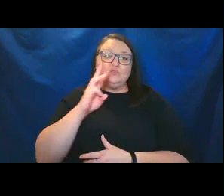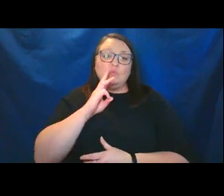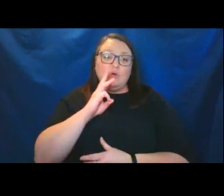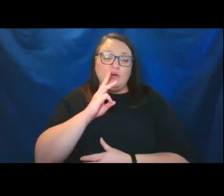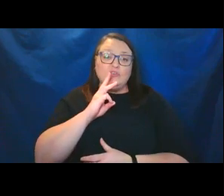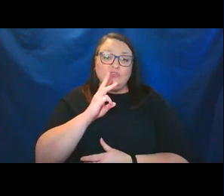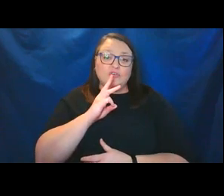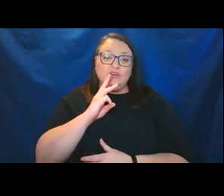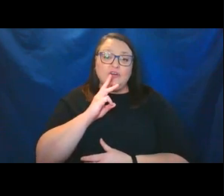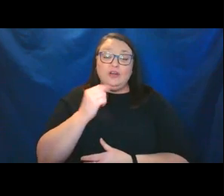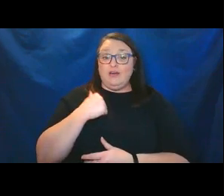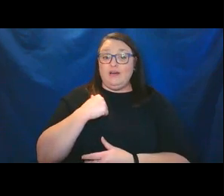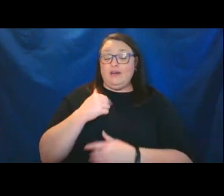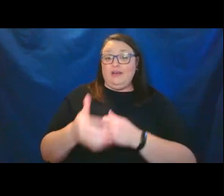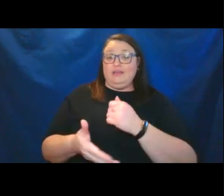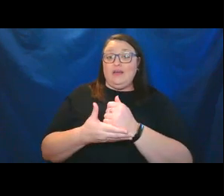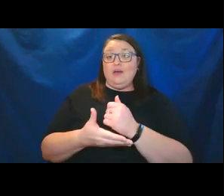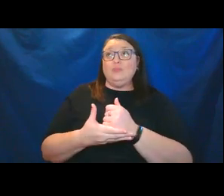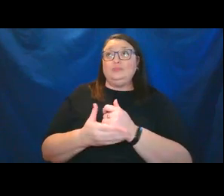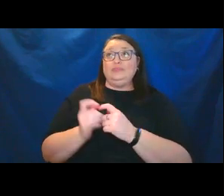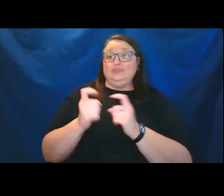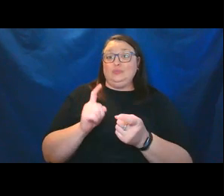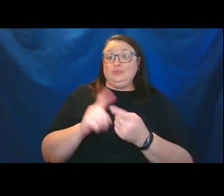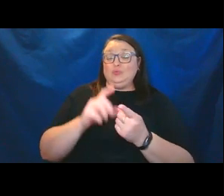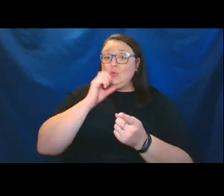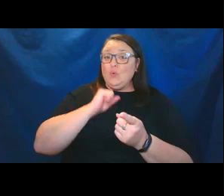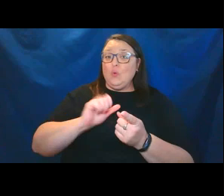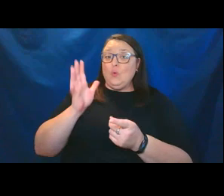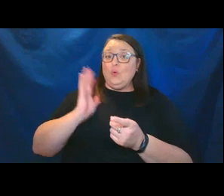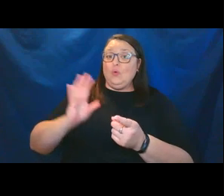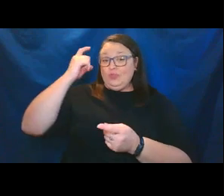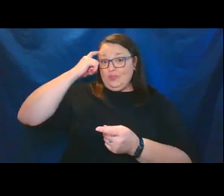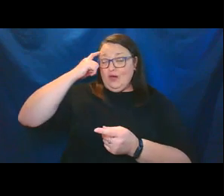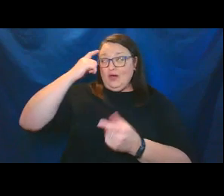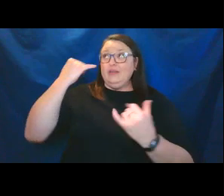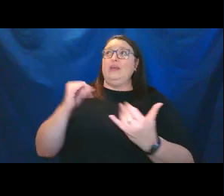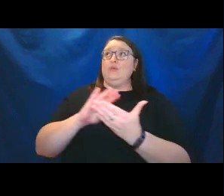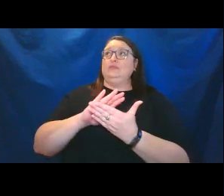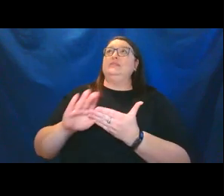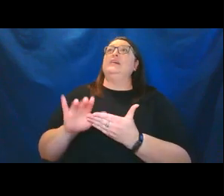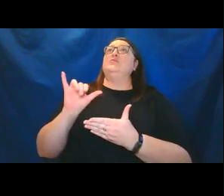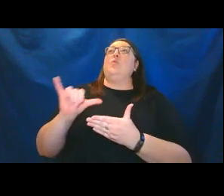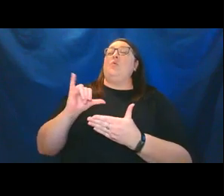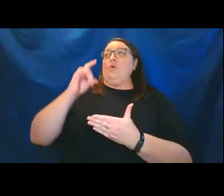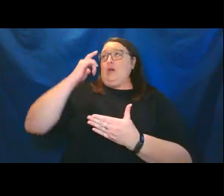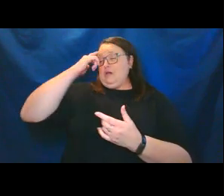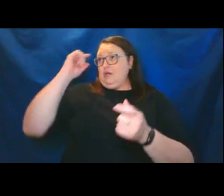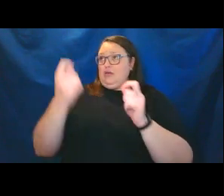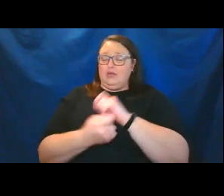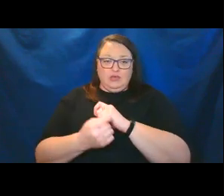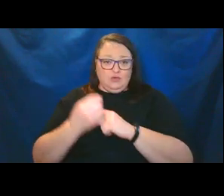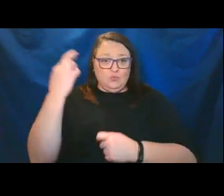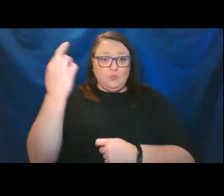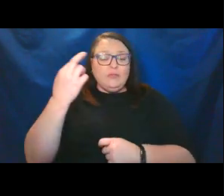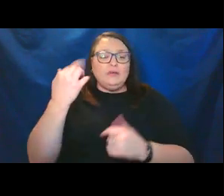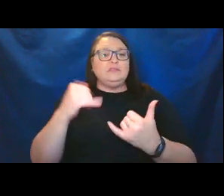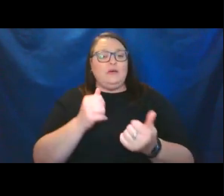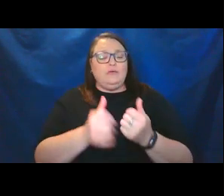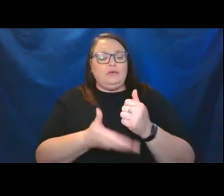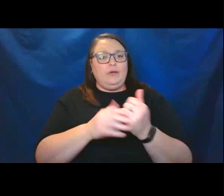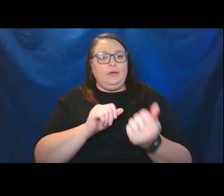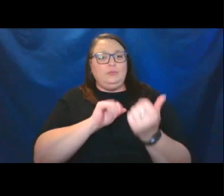old framework. And so now it's nice to kind of have that full circle moment where I'm getting to help us address these needs. So as I